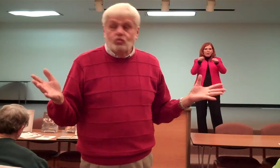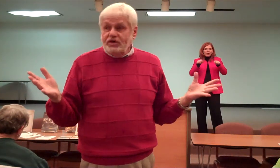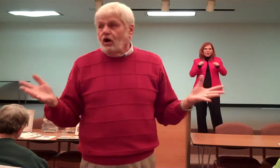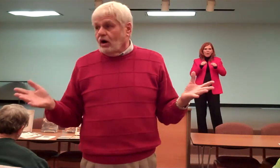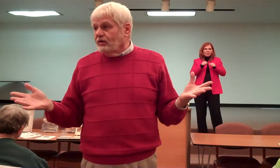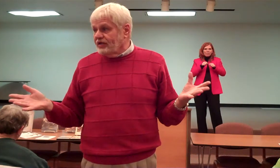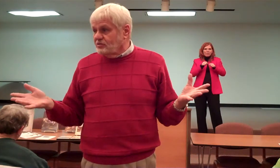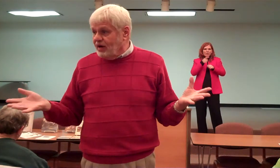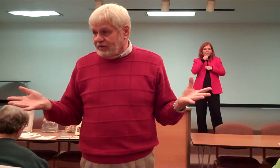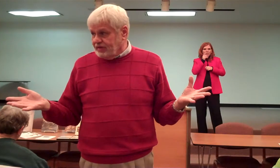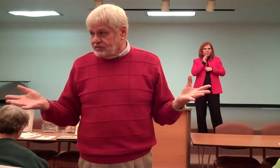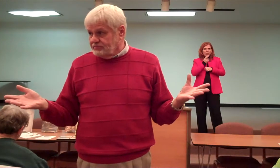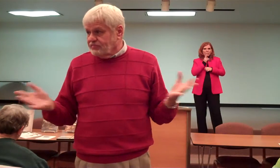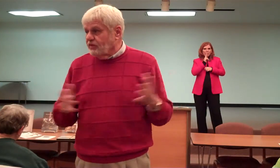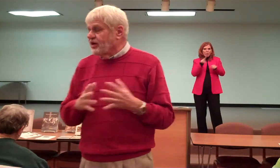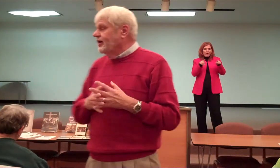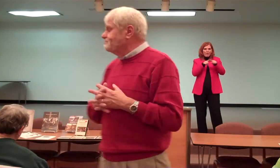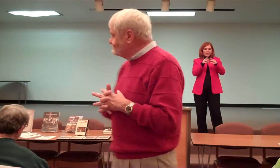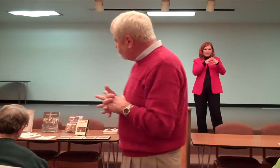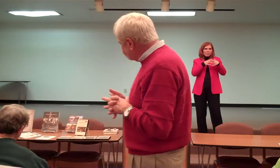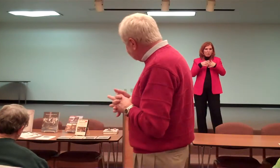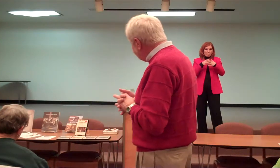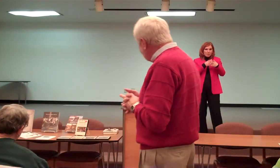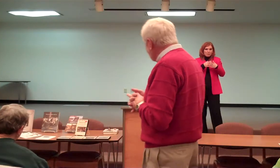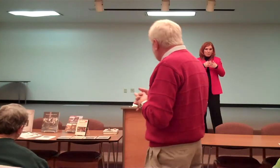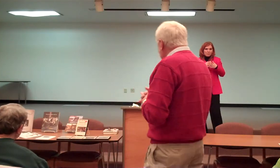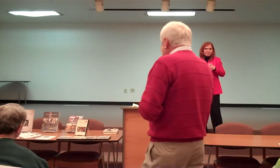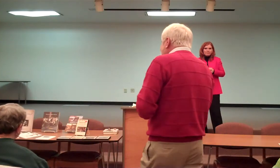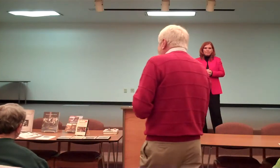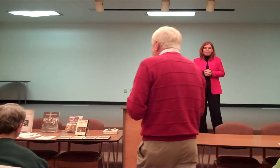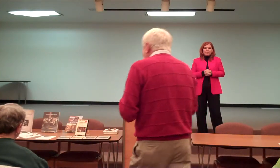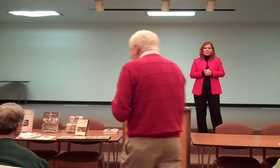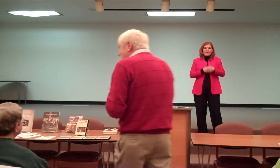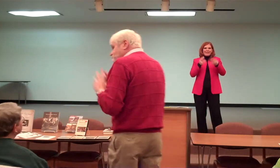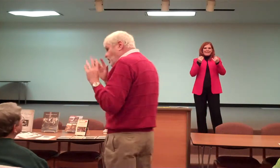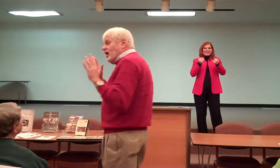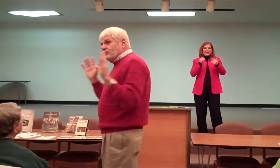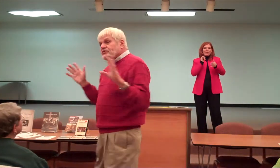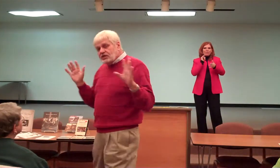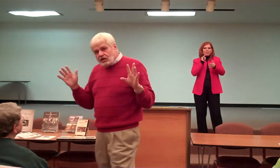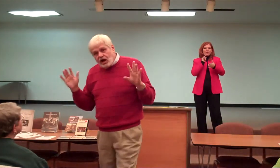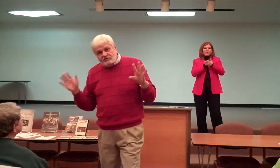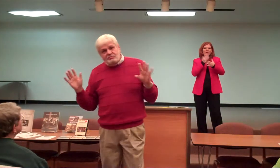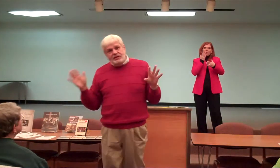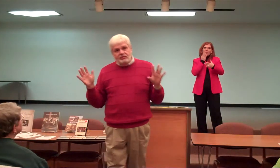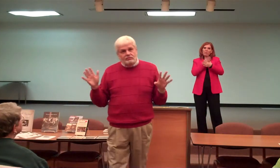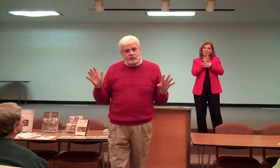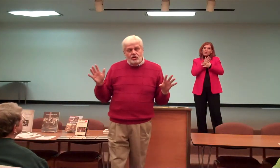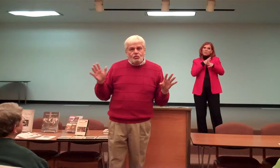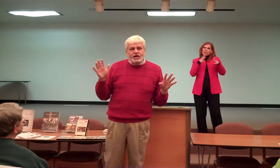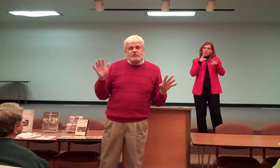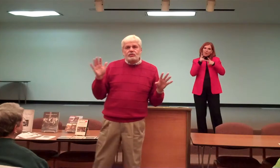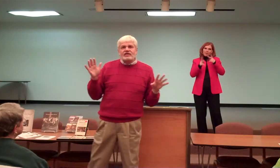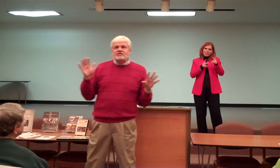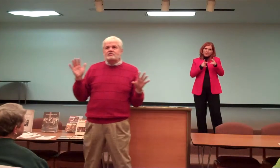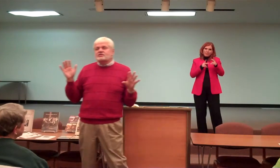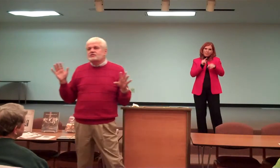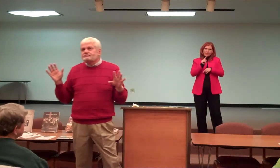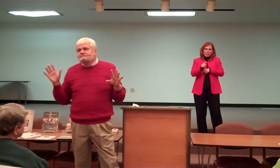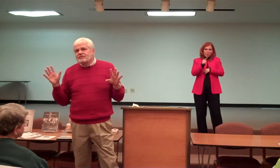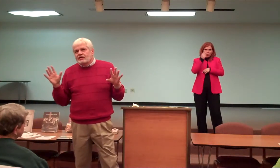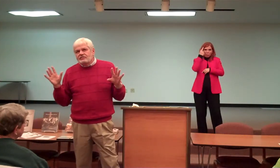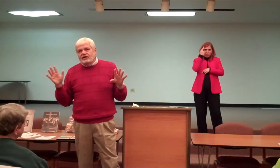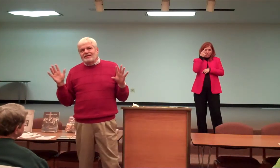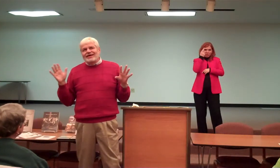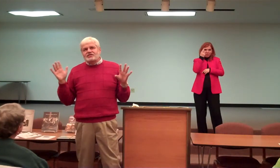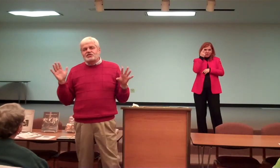of who we are as Americans. Okay. Now that bothers a lot of people. One of the